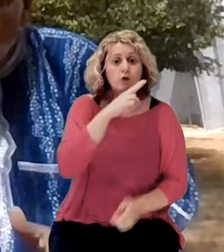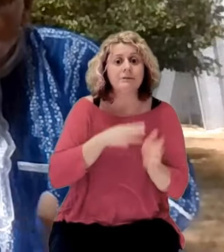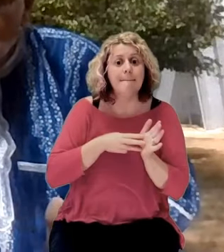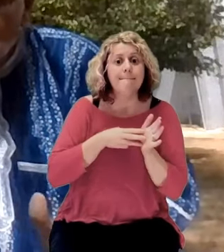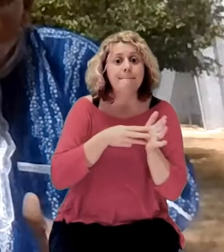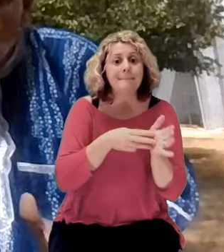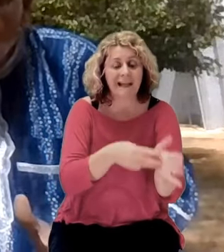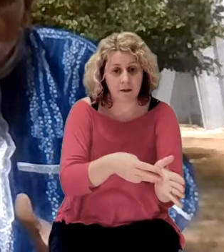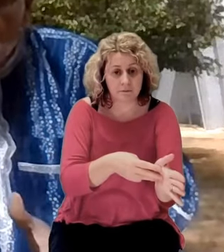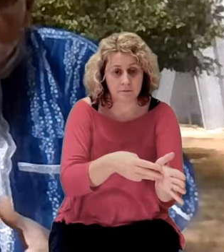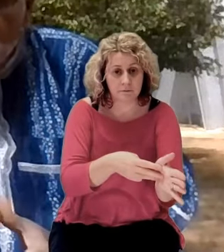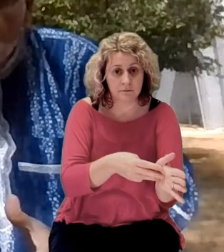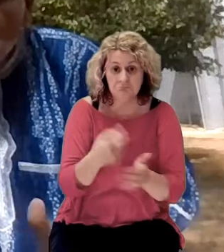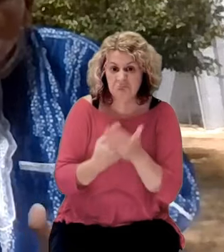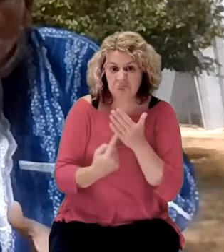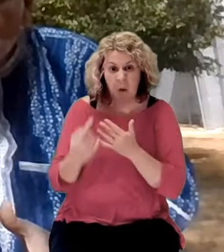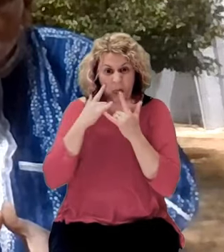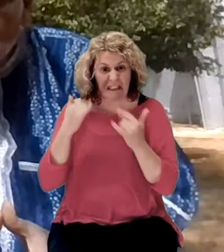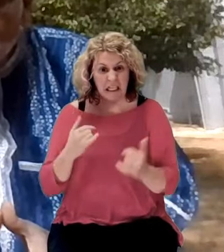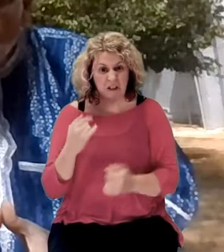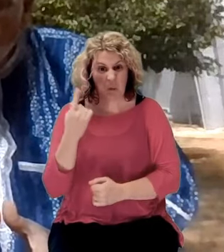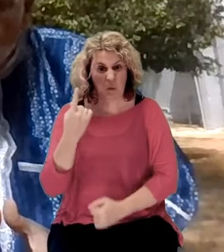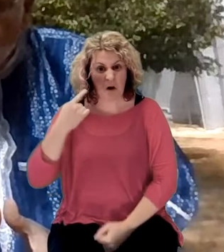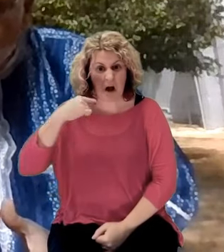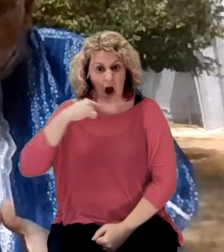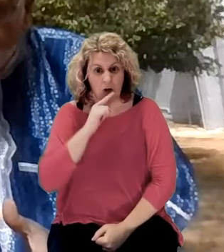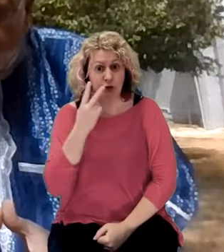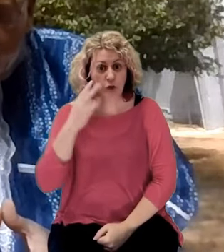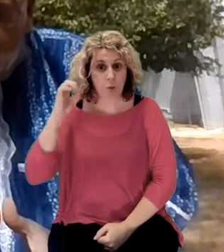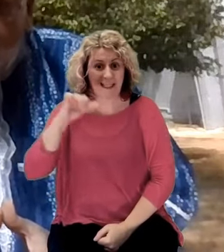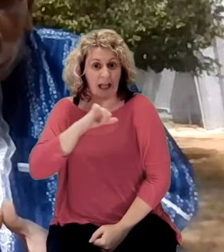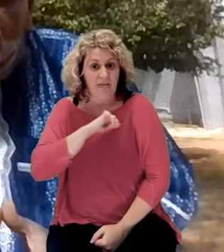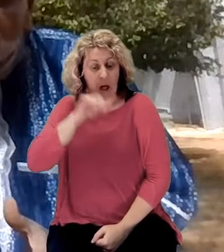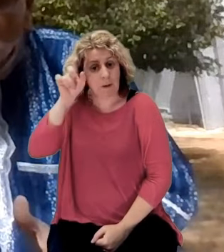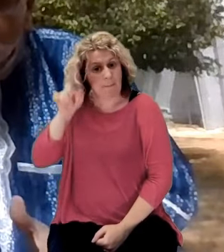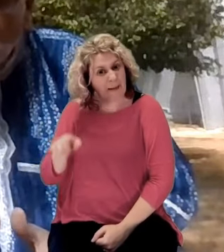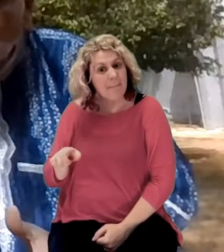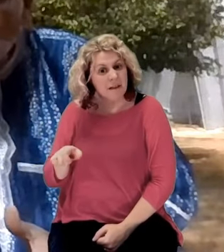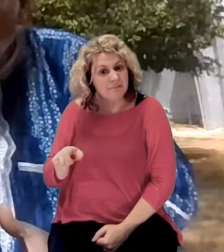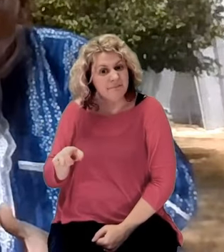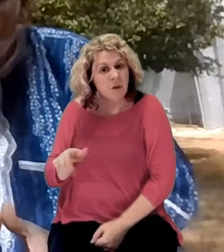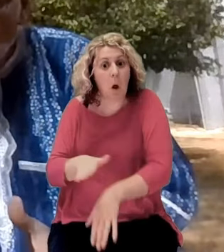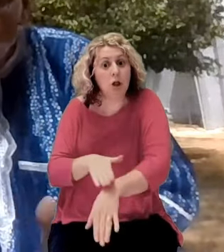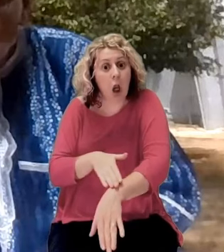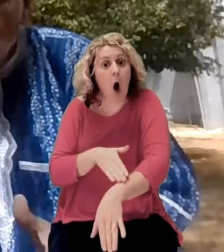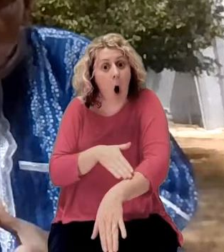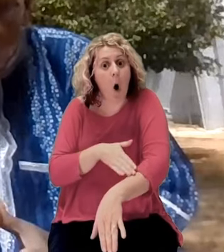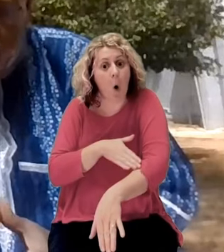so far since the pandemic began, they've tested about 120,000 people so far.